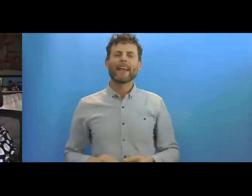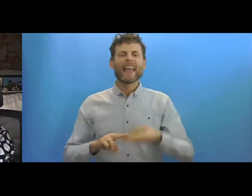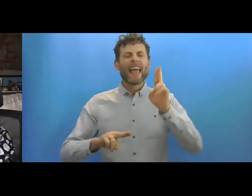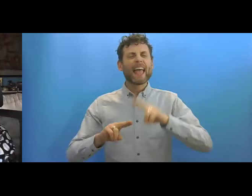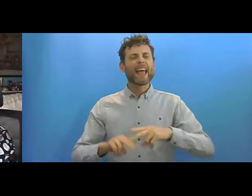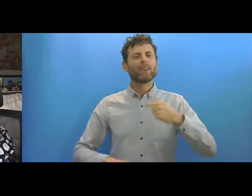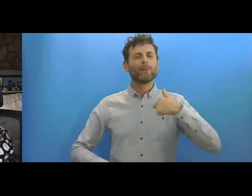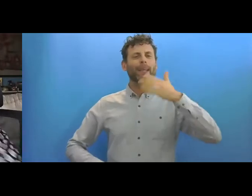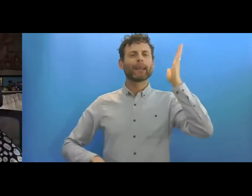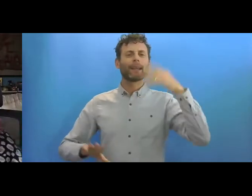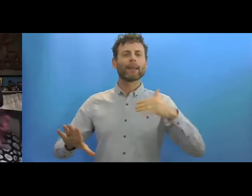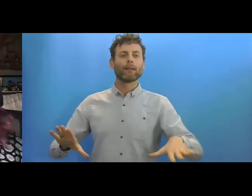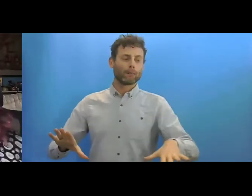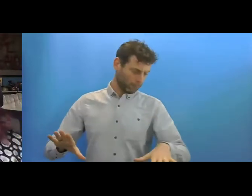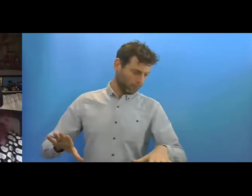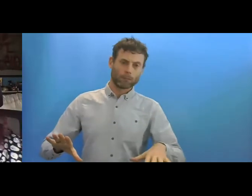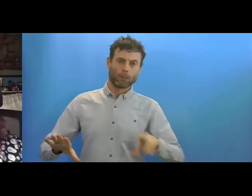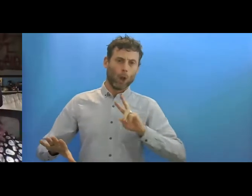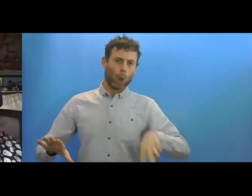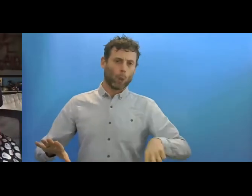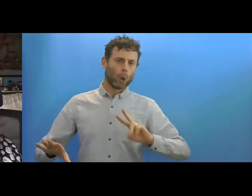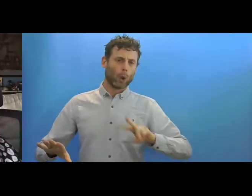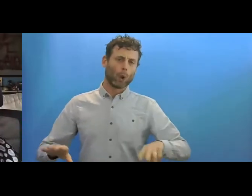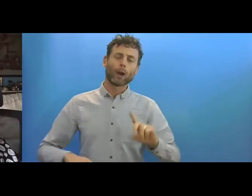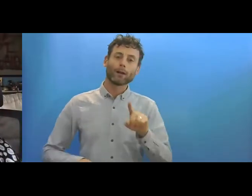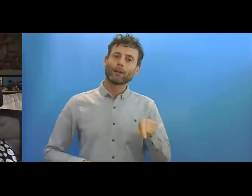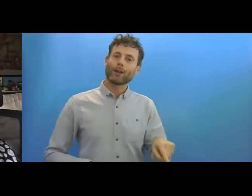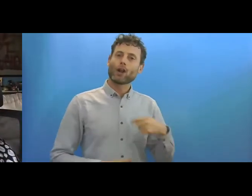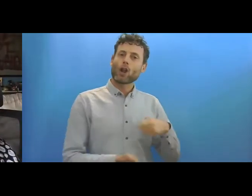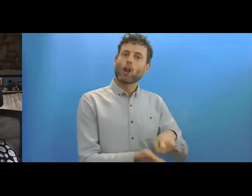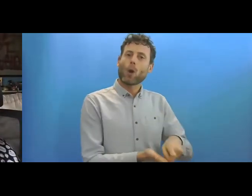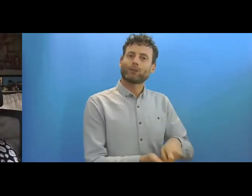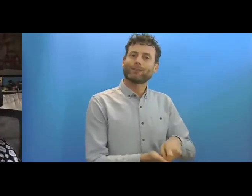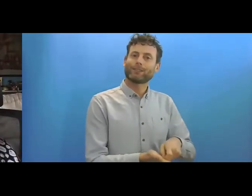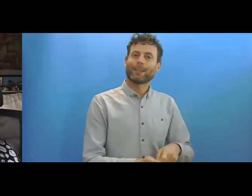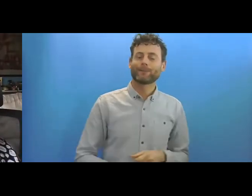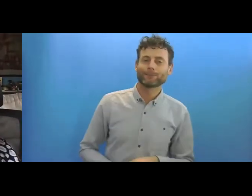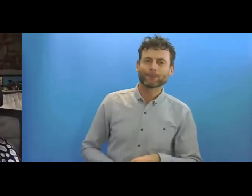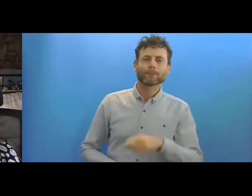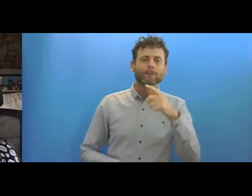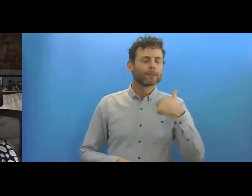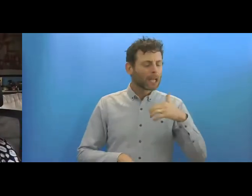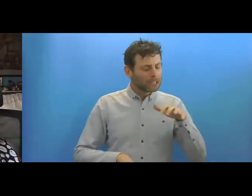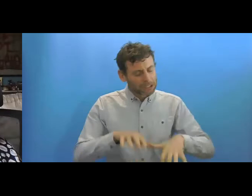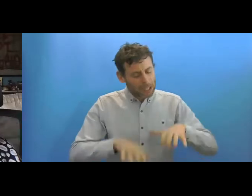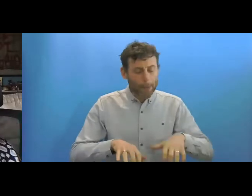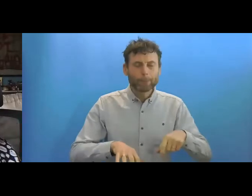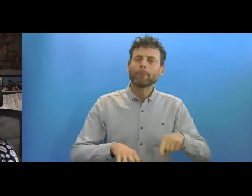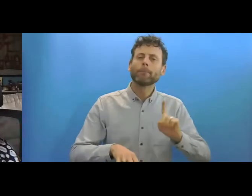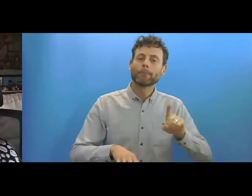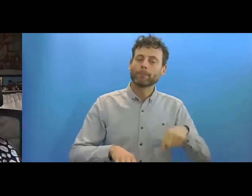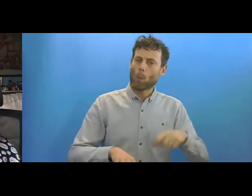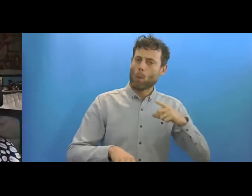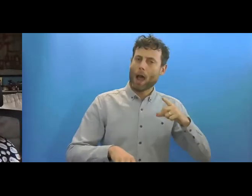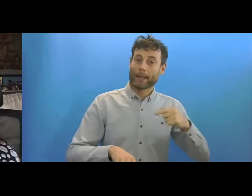my notes are. And if you see me doing any typing, it's because I'm still sending out the link to some people who can't get